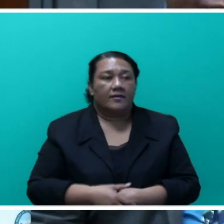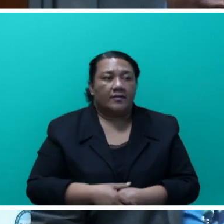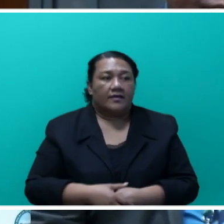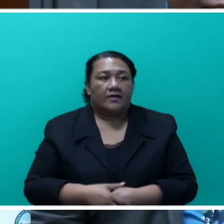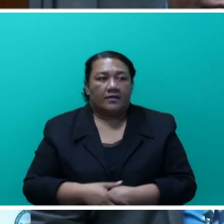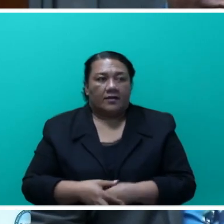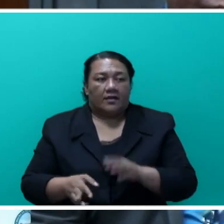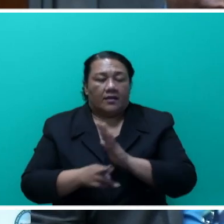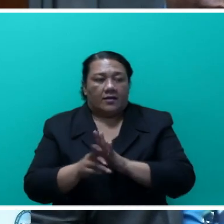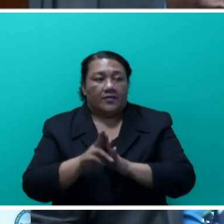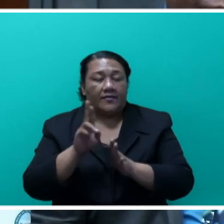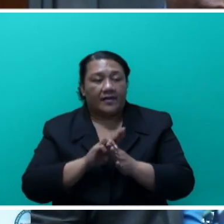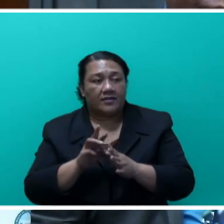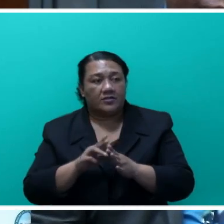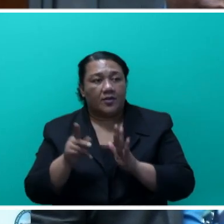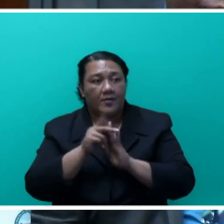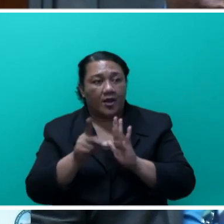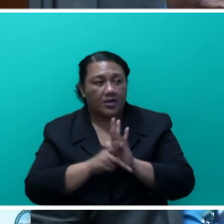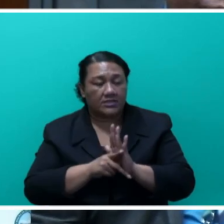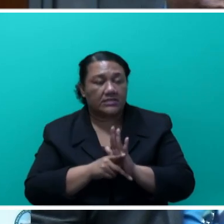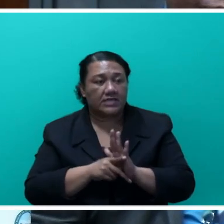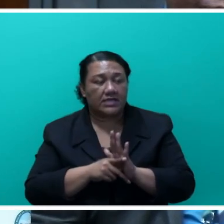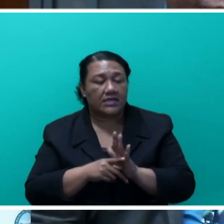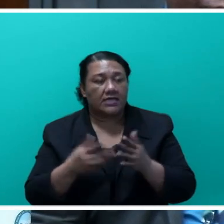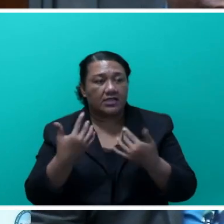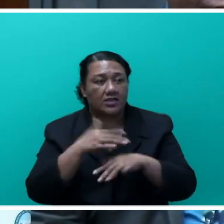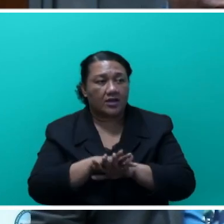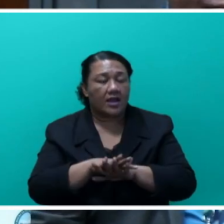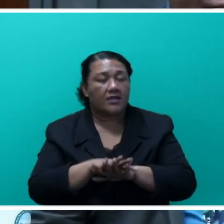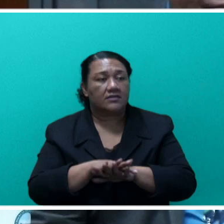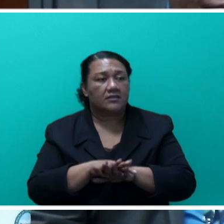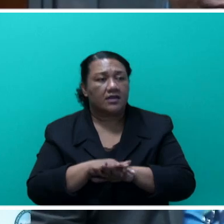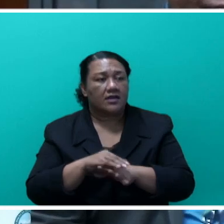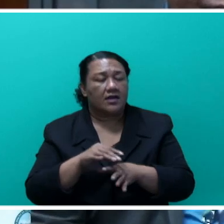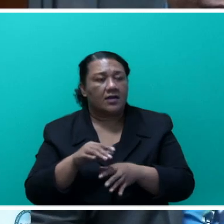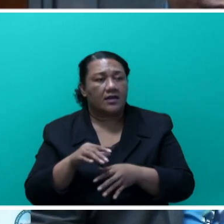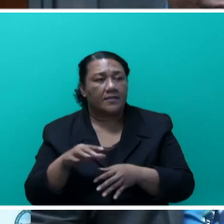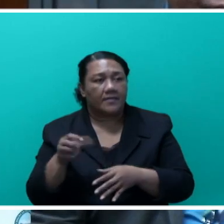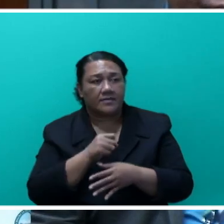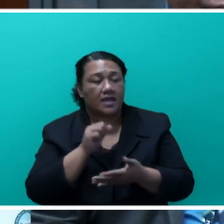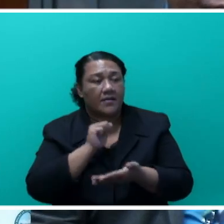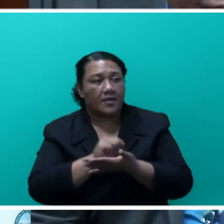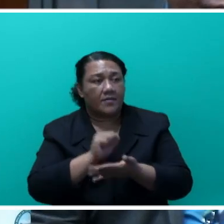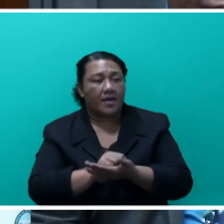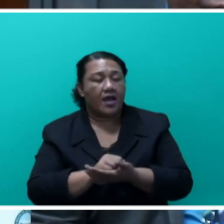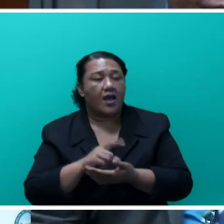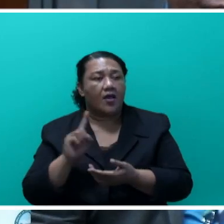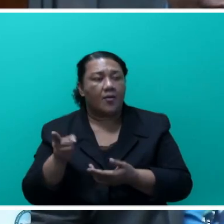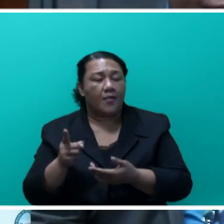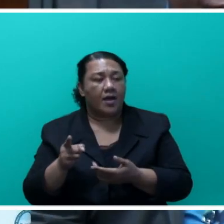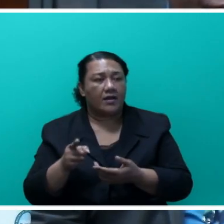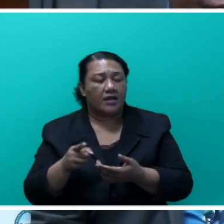the revised National Housing Policy integrates insights generated from thorough background research and stakeholder